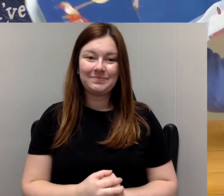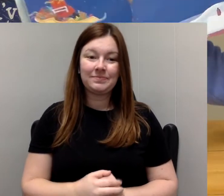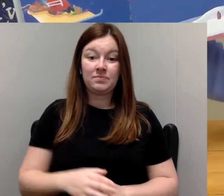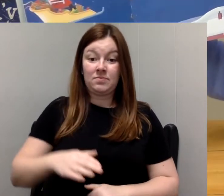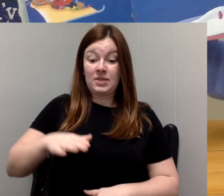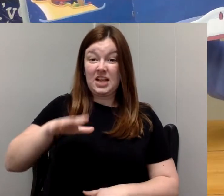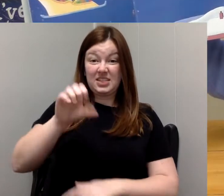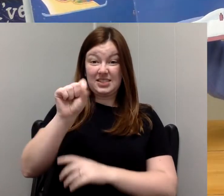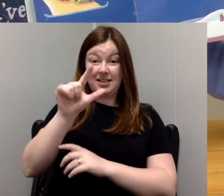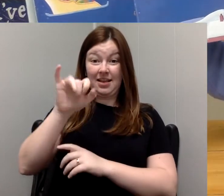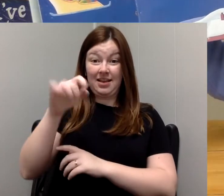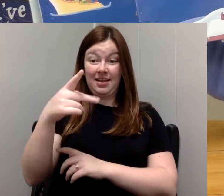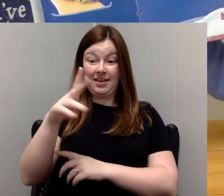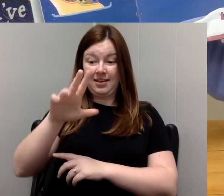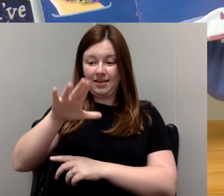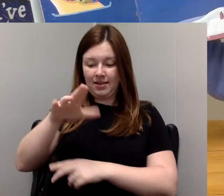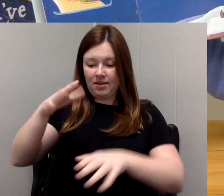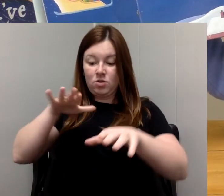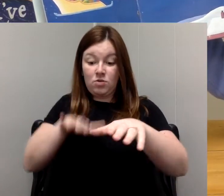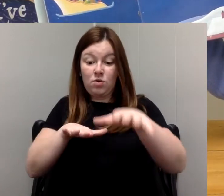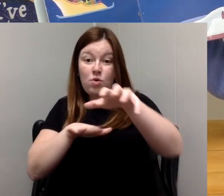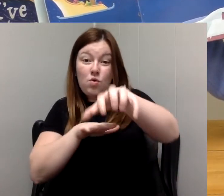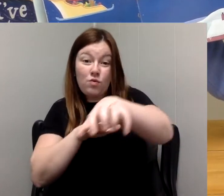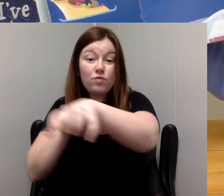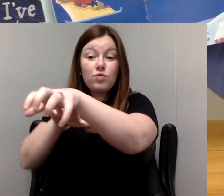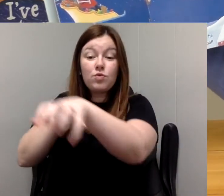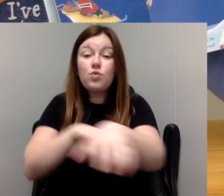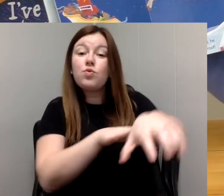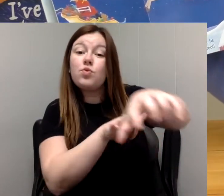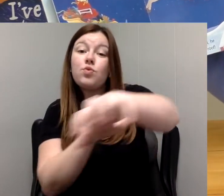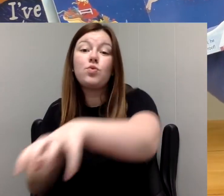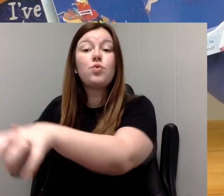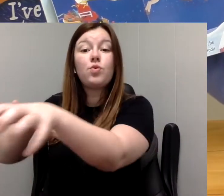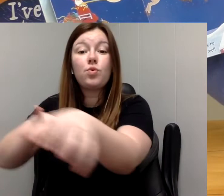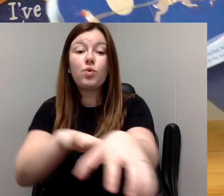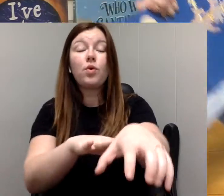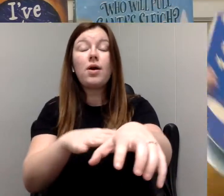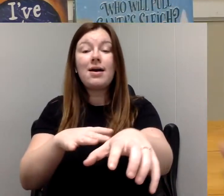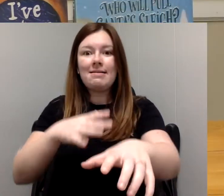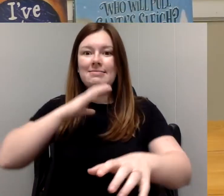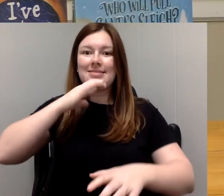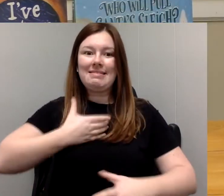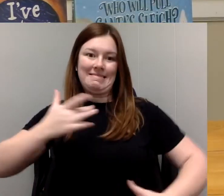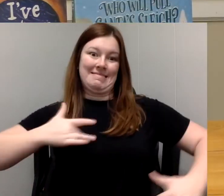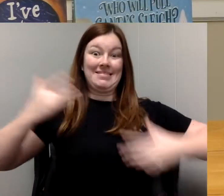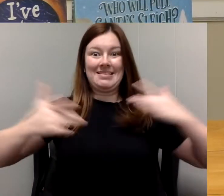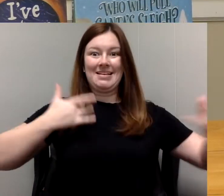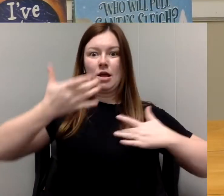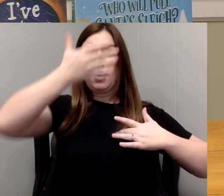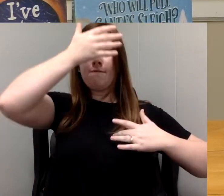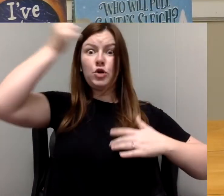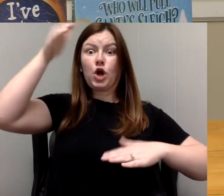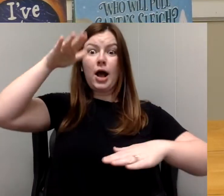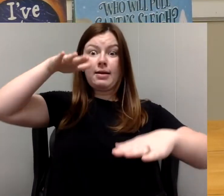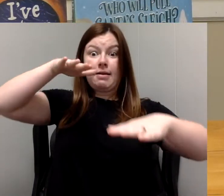They flew toward the first house. Santa was so excited he forgot to land on the roof.